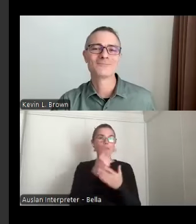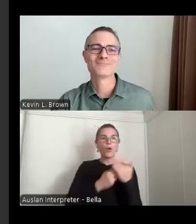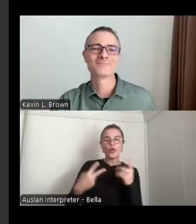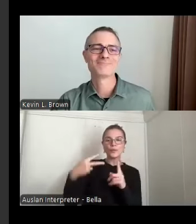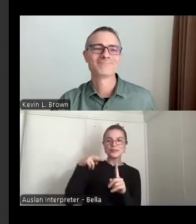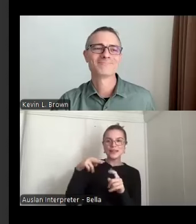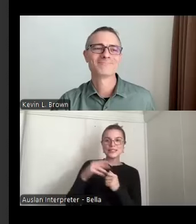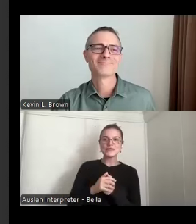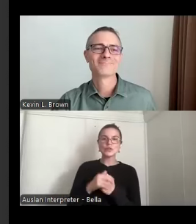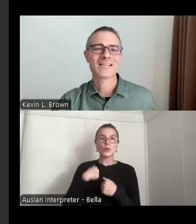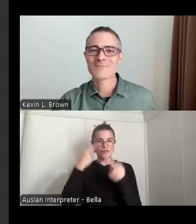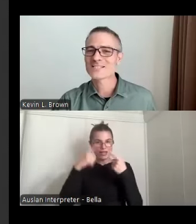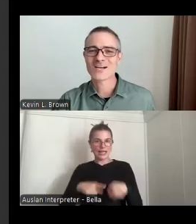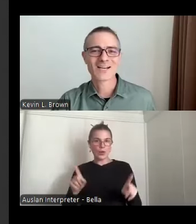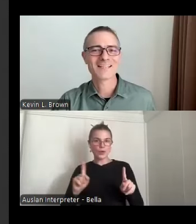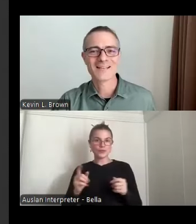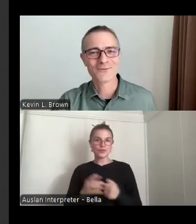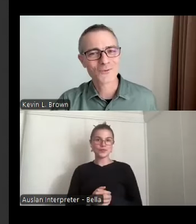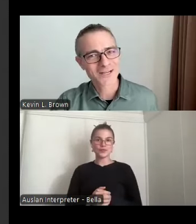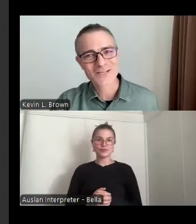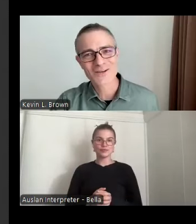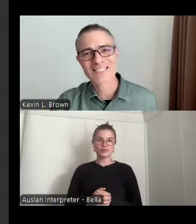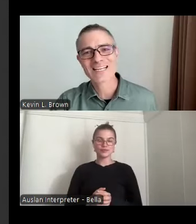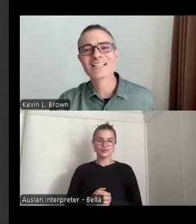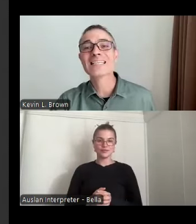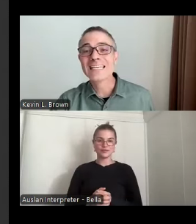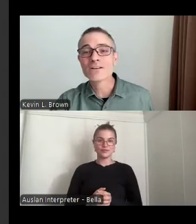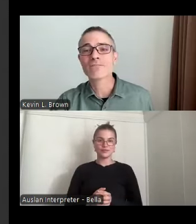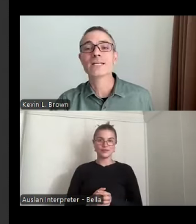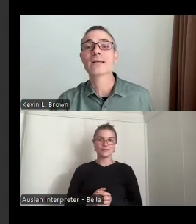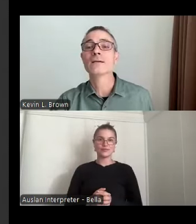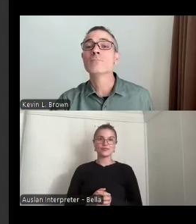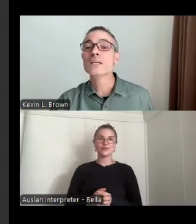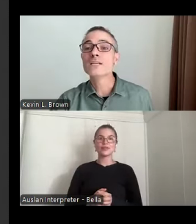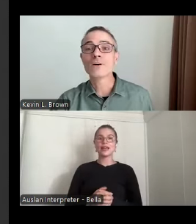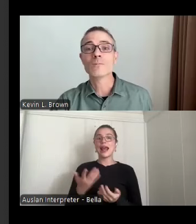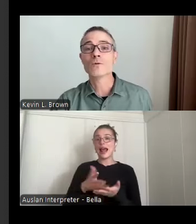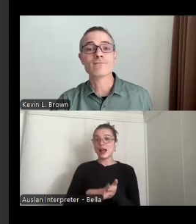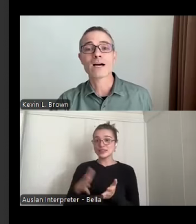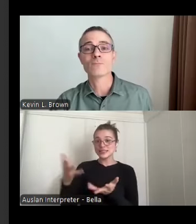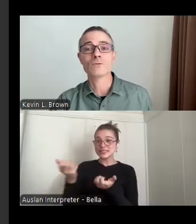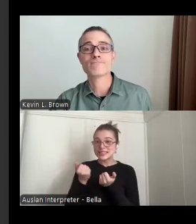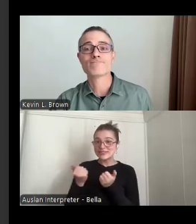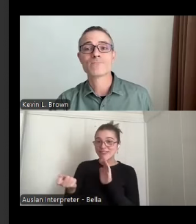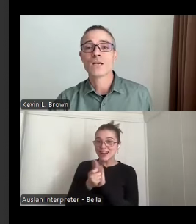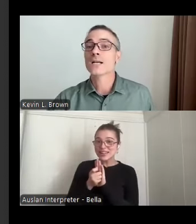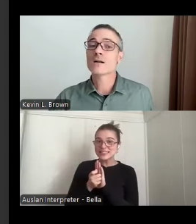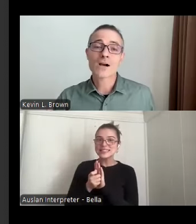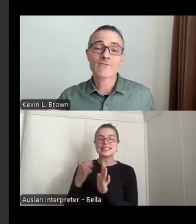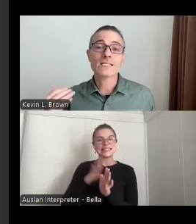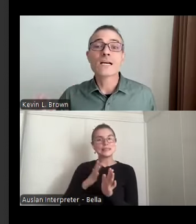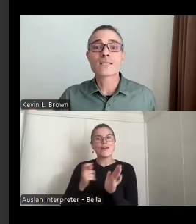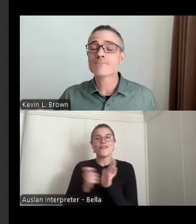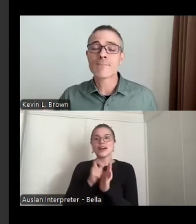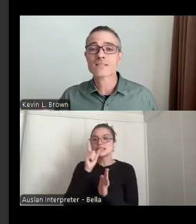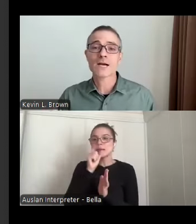out. The name of this talk and what we're going to talk about today is to get funding, be fundable and findable. A